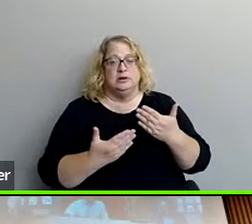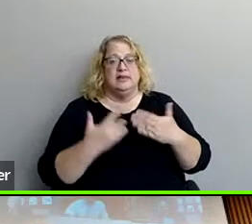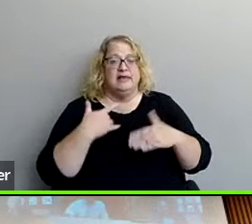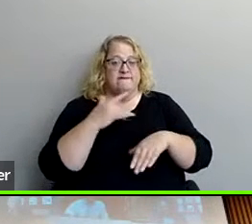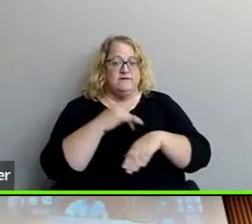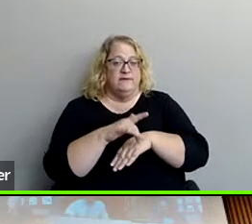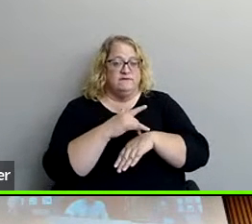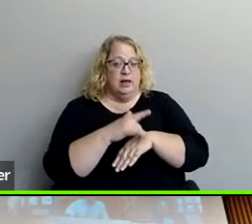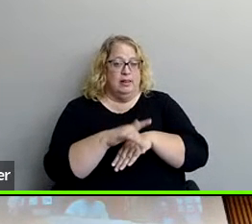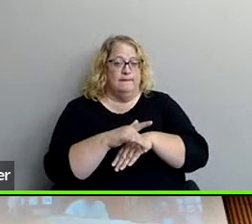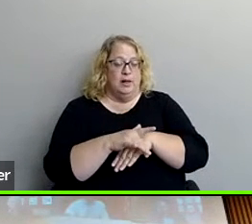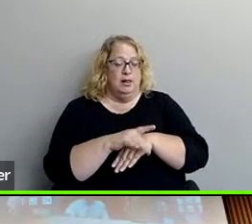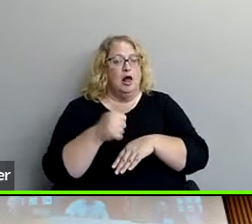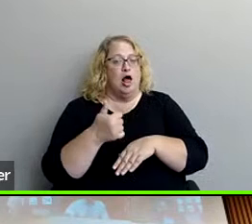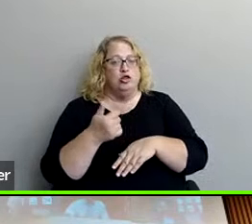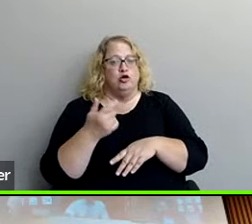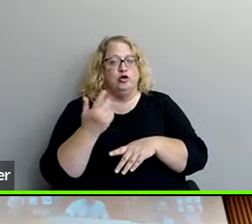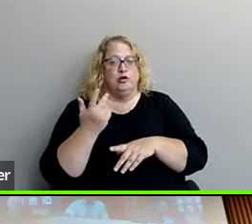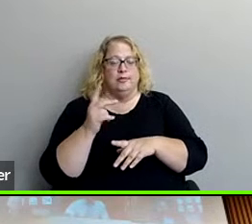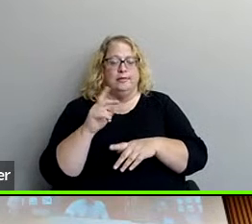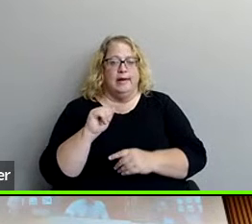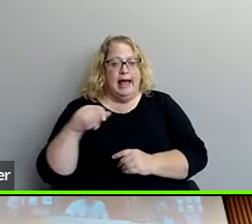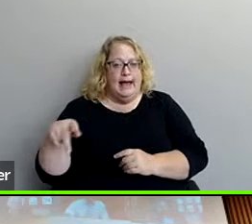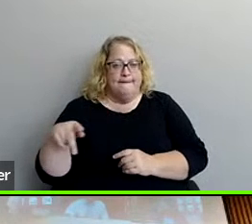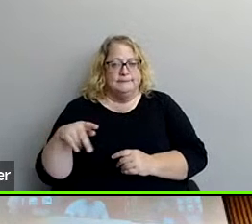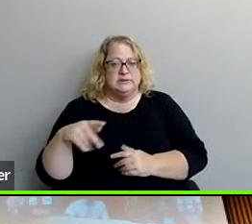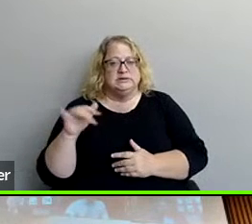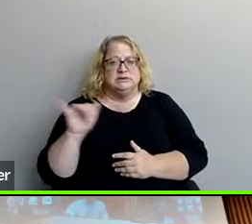make available, other applications,